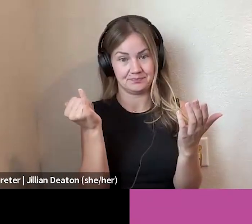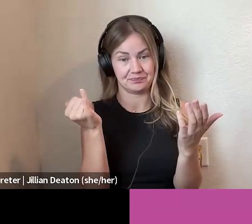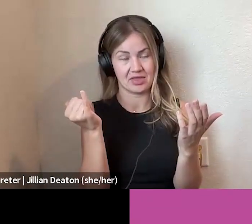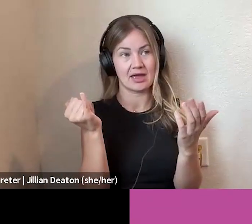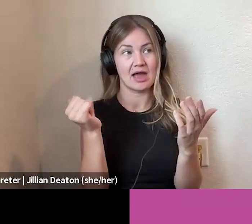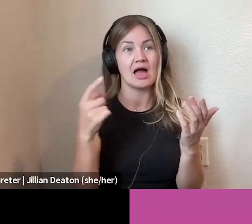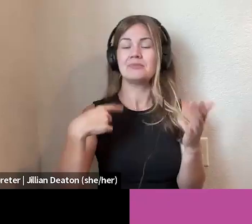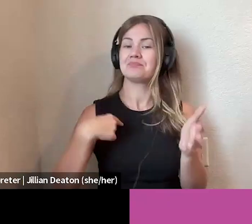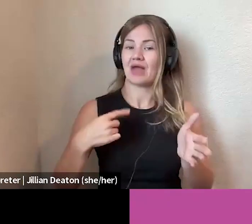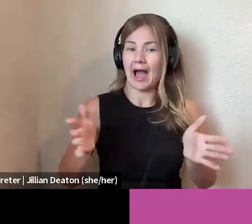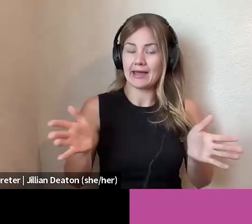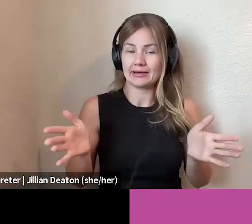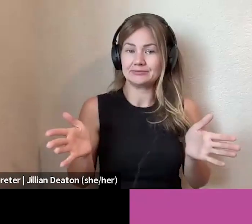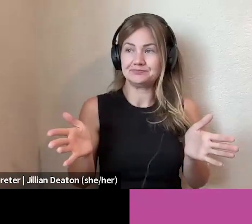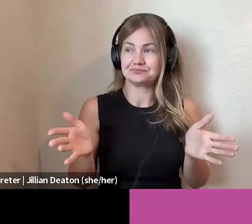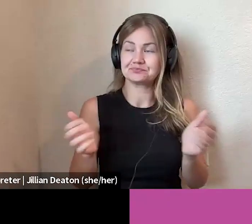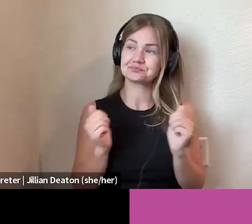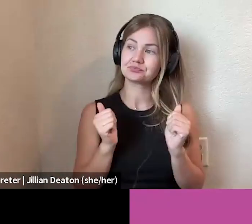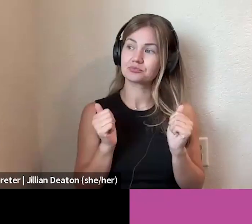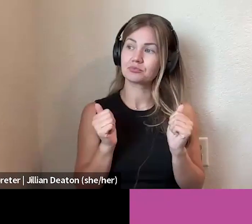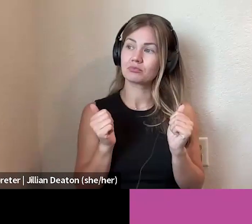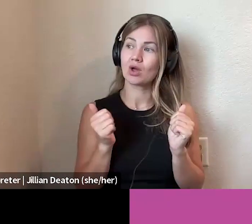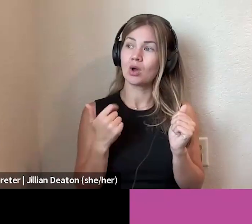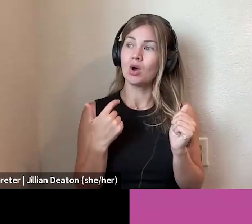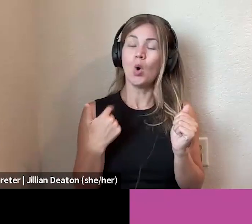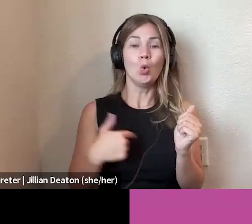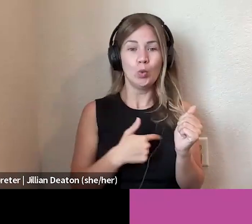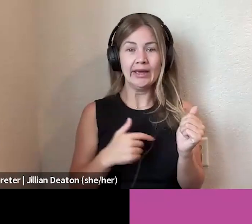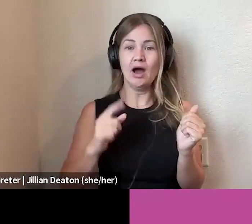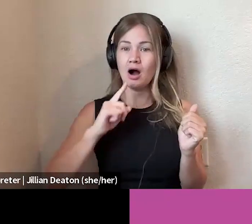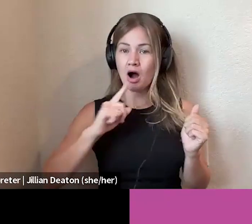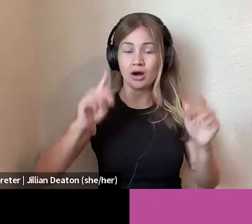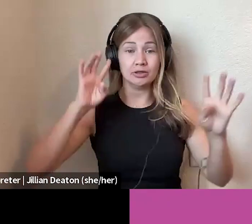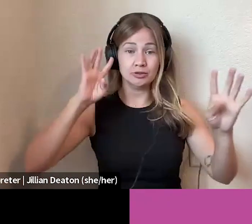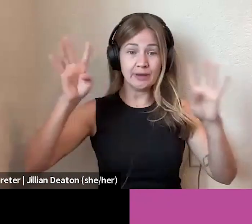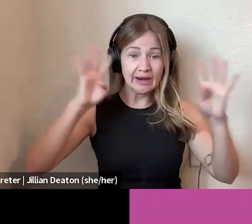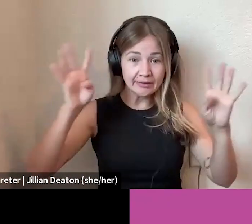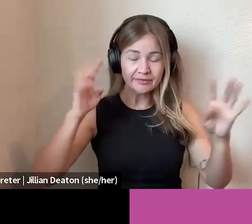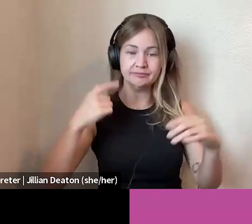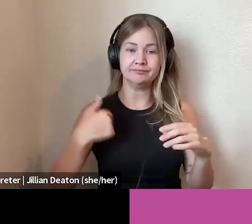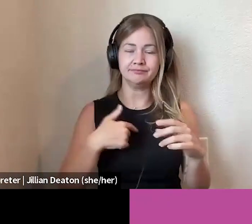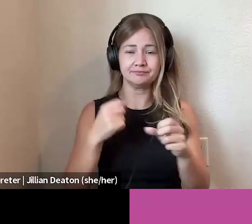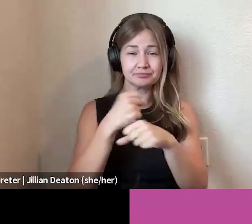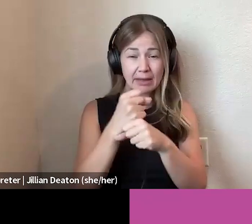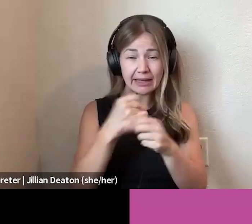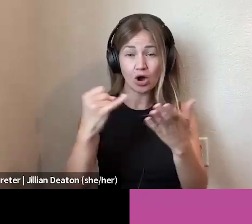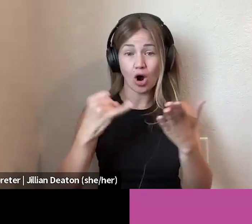encourage organization. We are creatives. We are making art exist in the world,